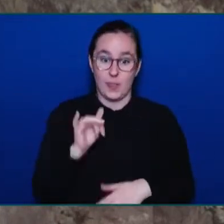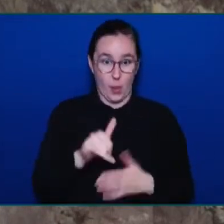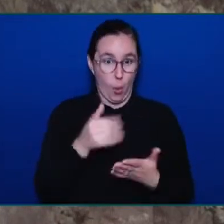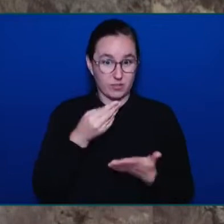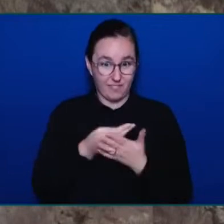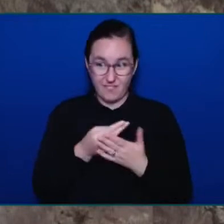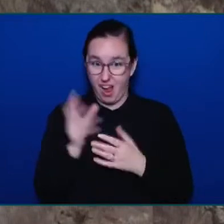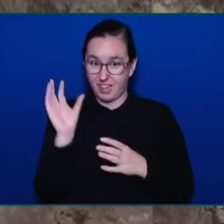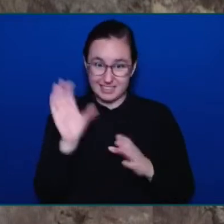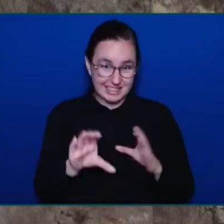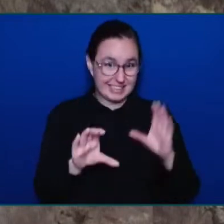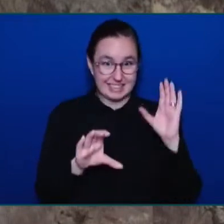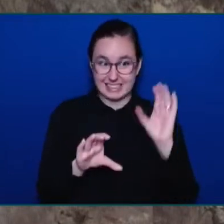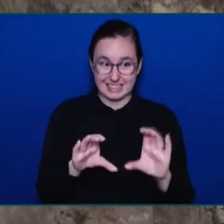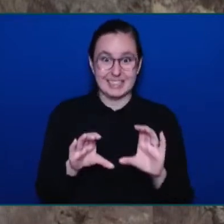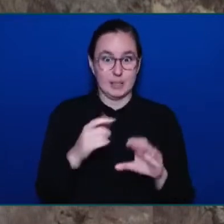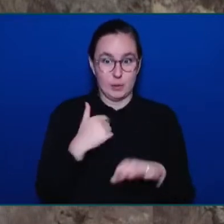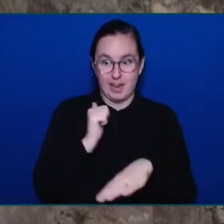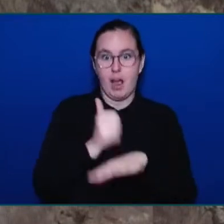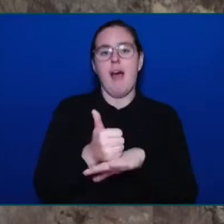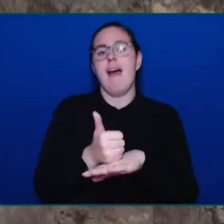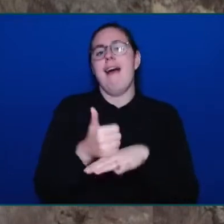very welcome.